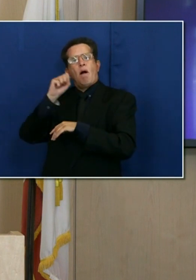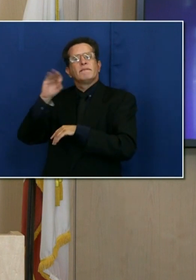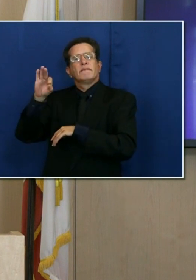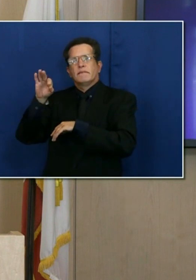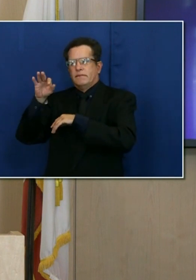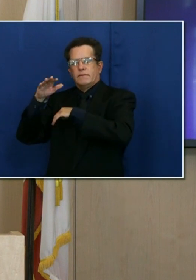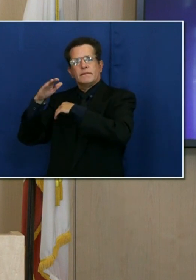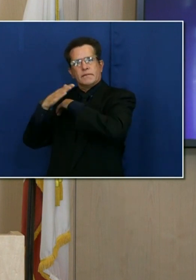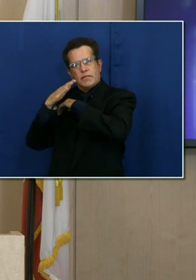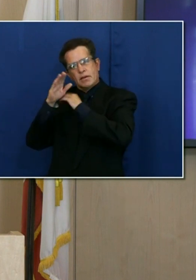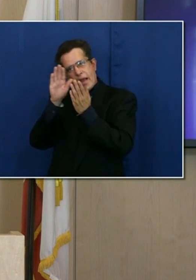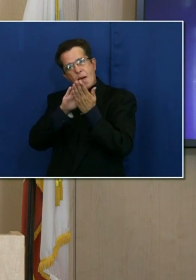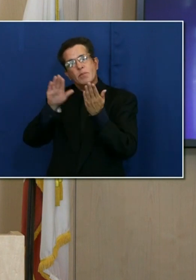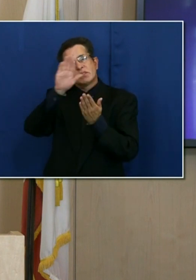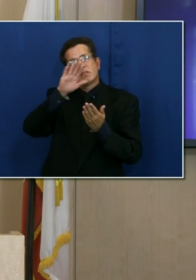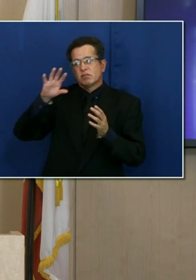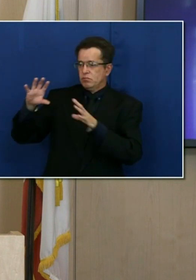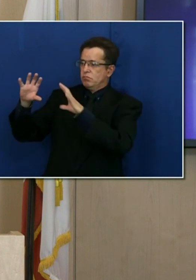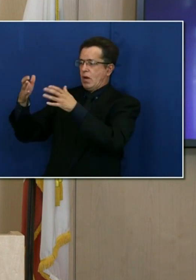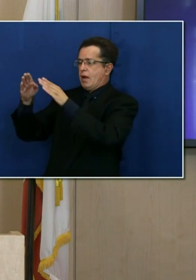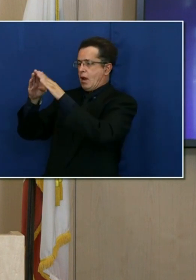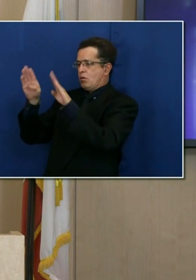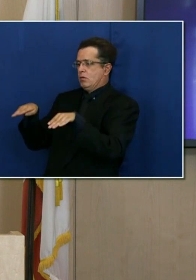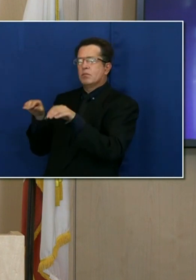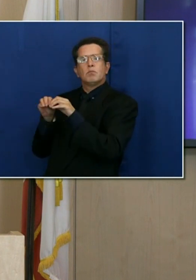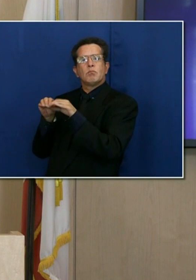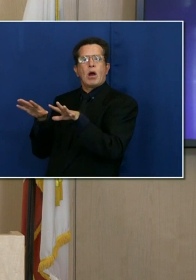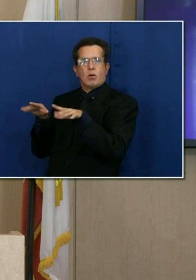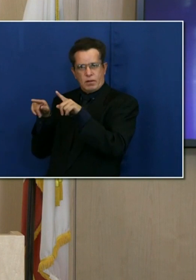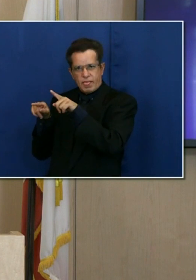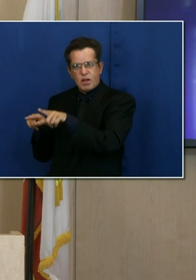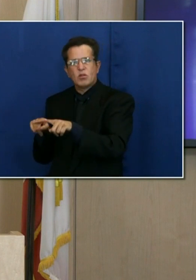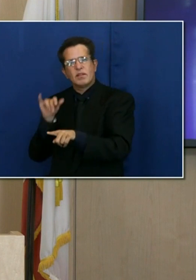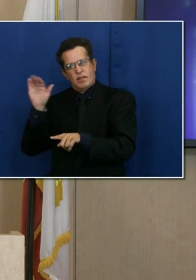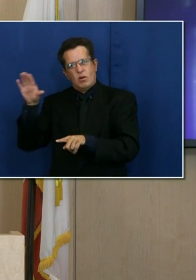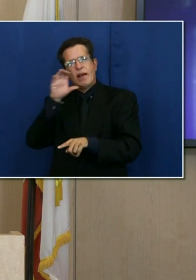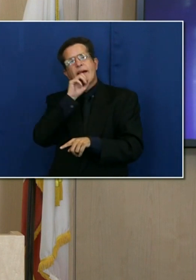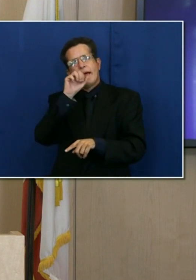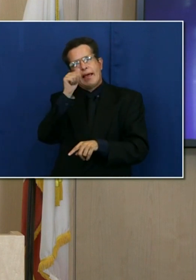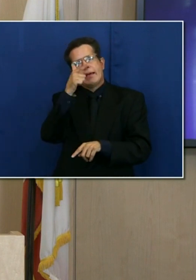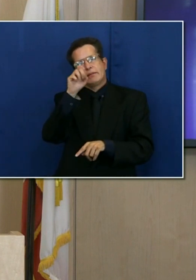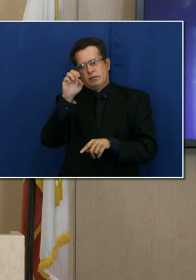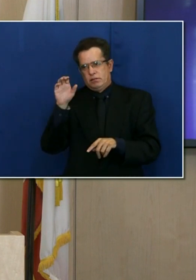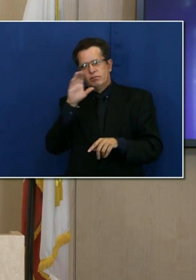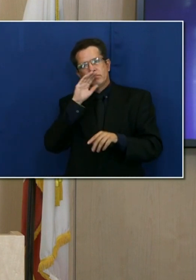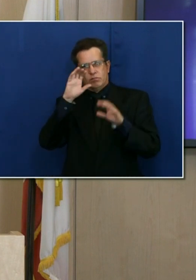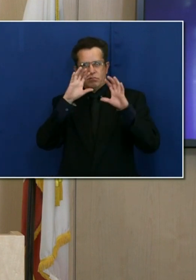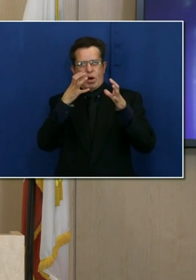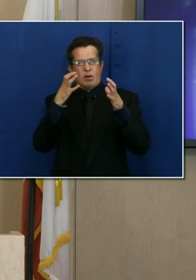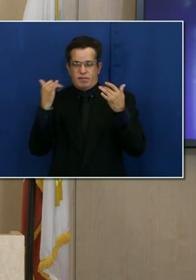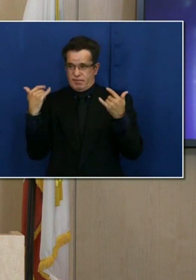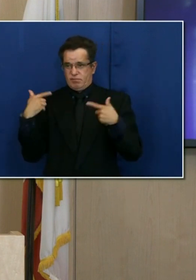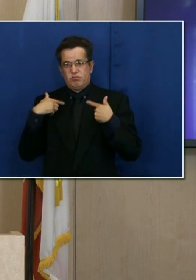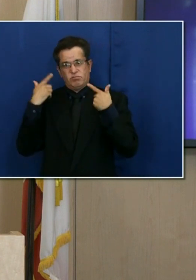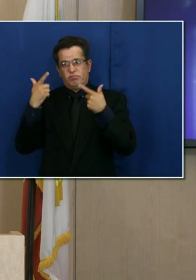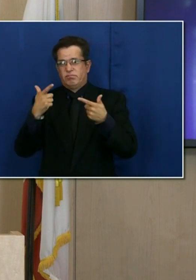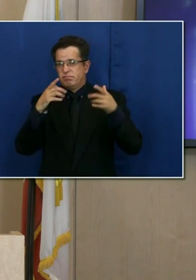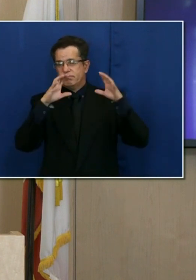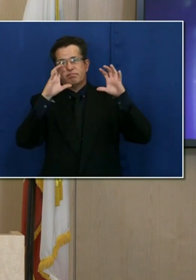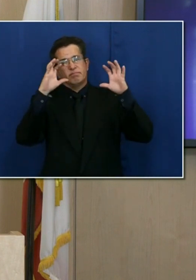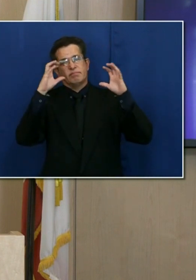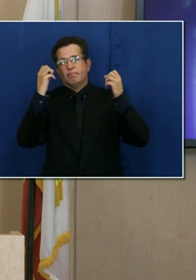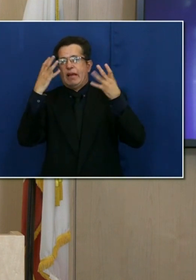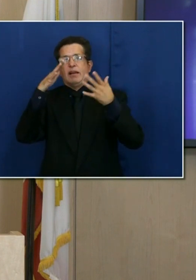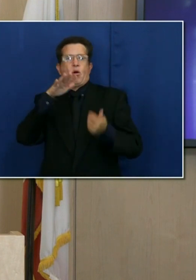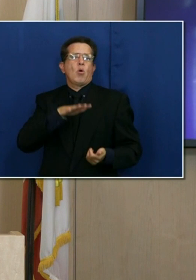age group has been involved with these types of social activities really across the county, whether it's